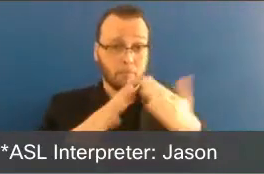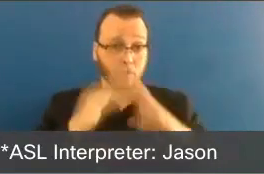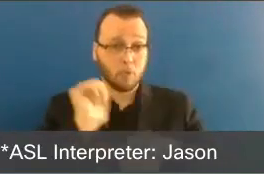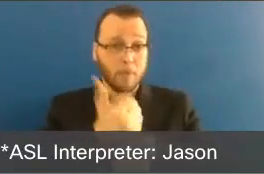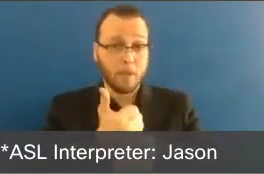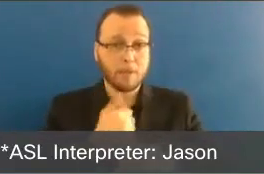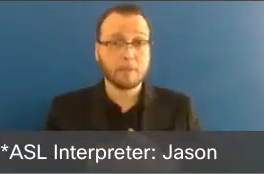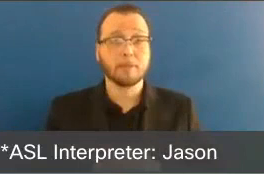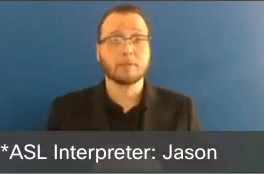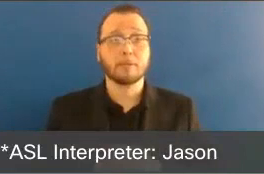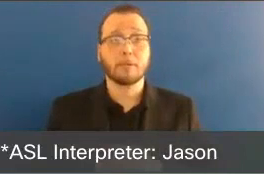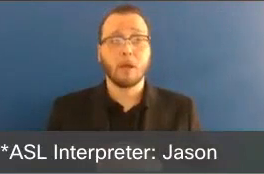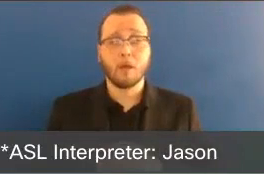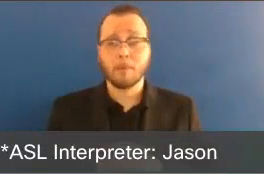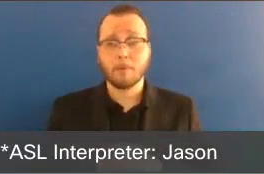community-based,